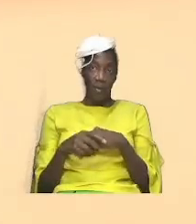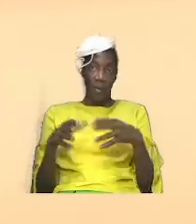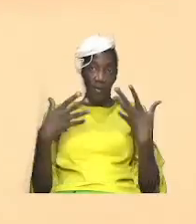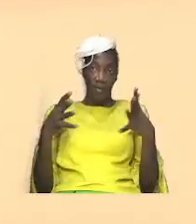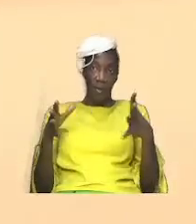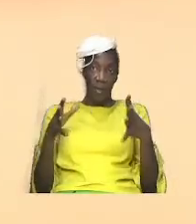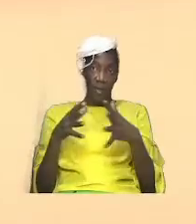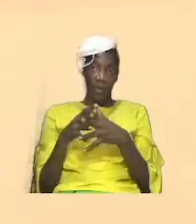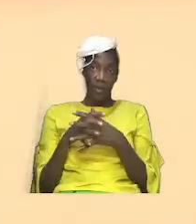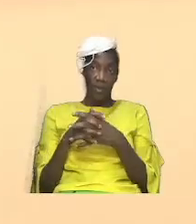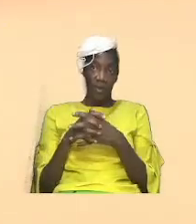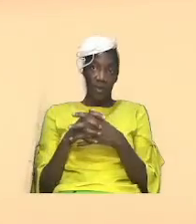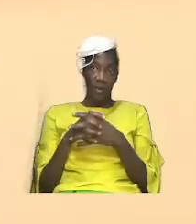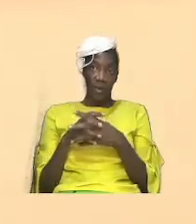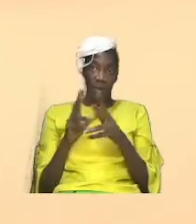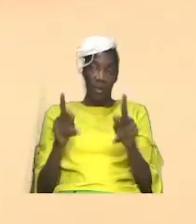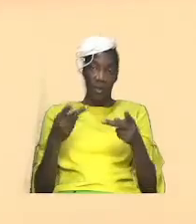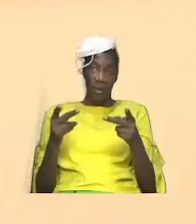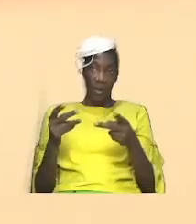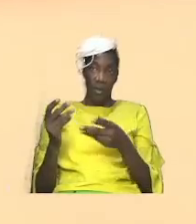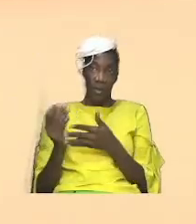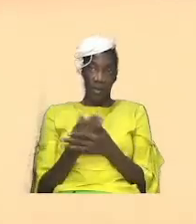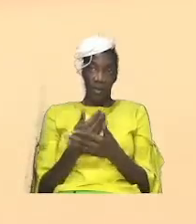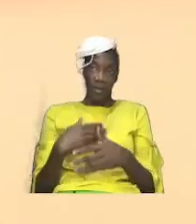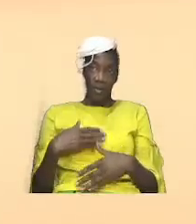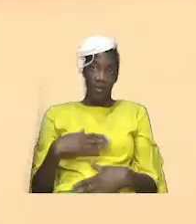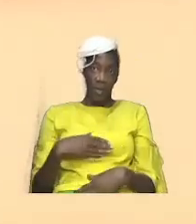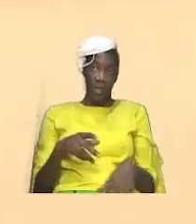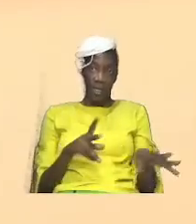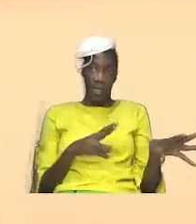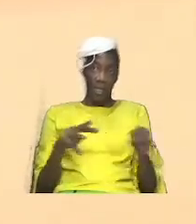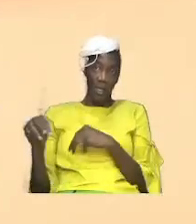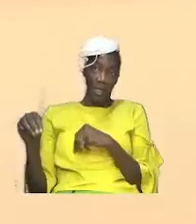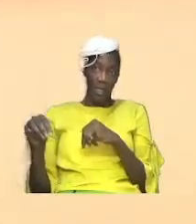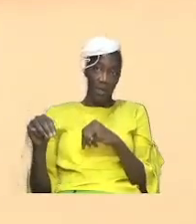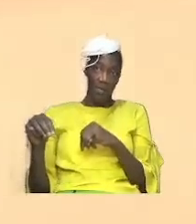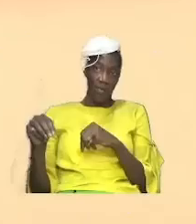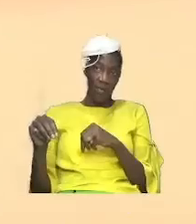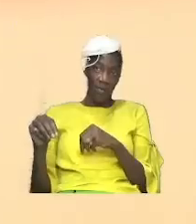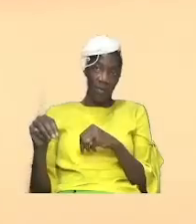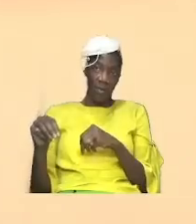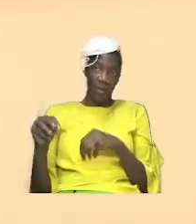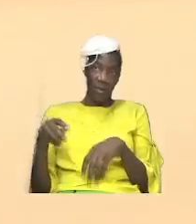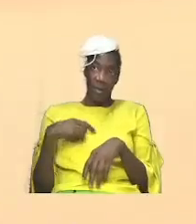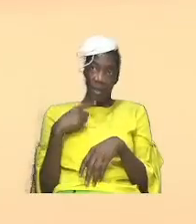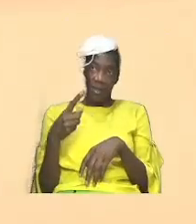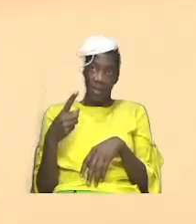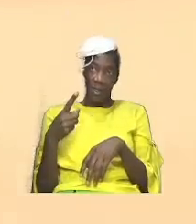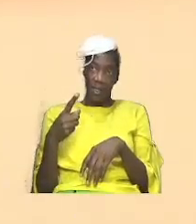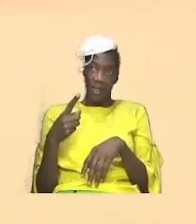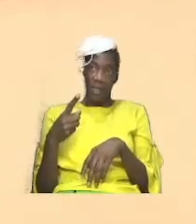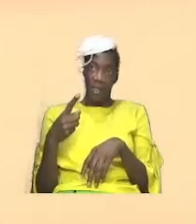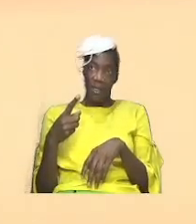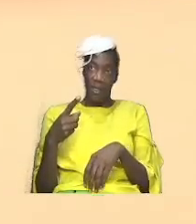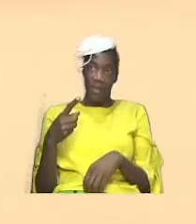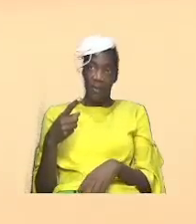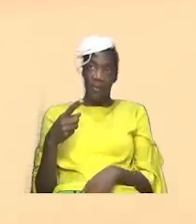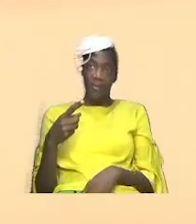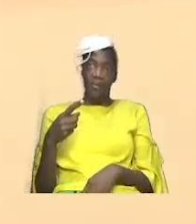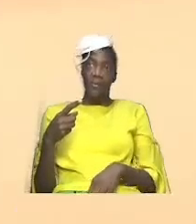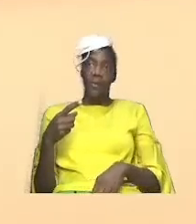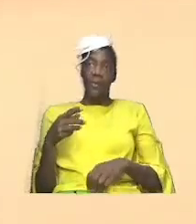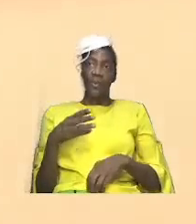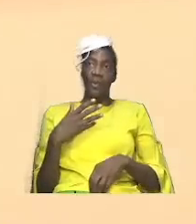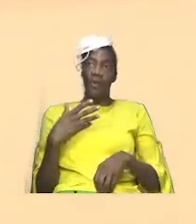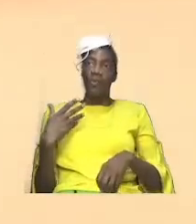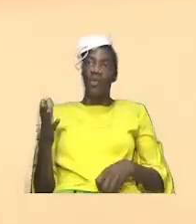day, somebody leave because it is said to them that you're wicked and they don't